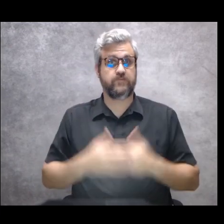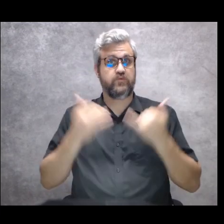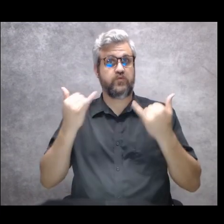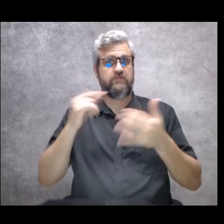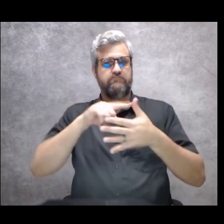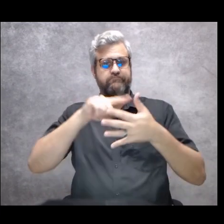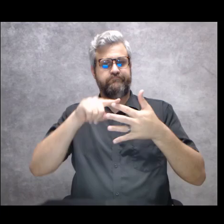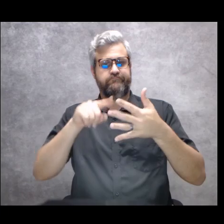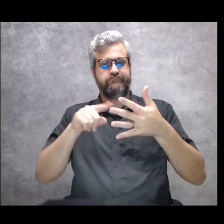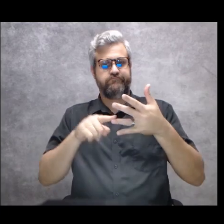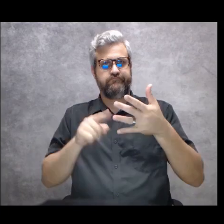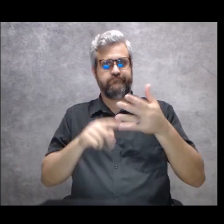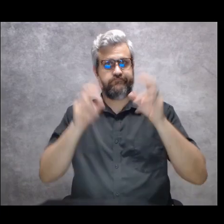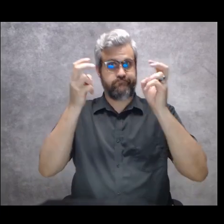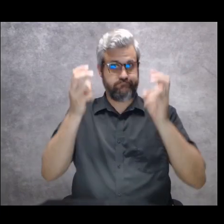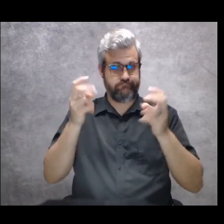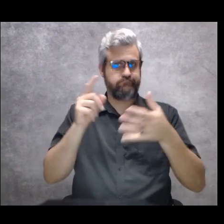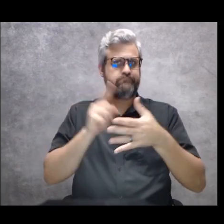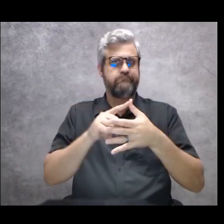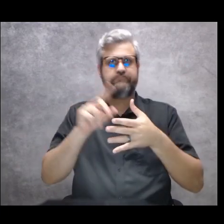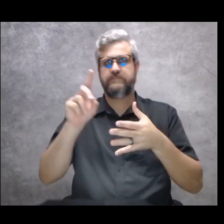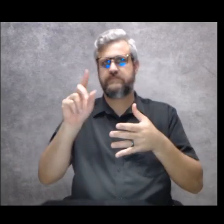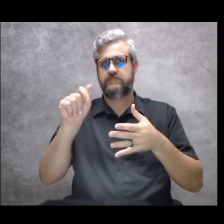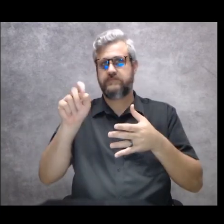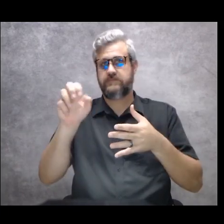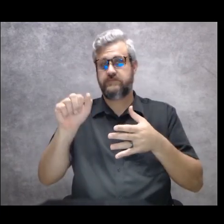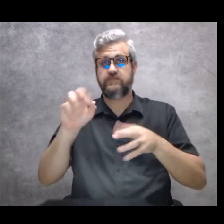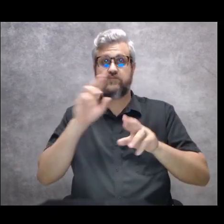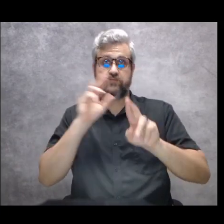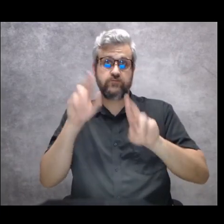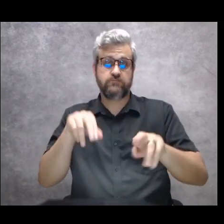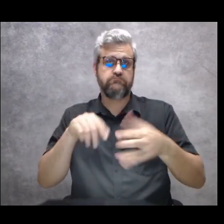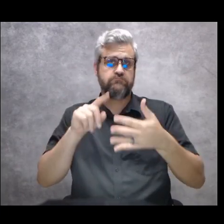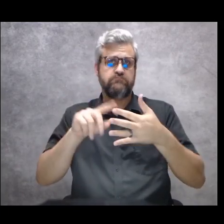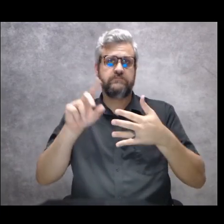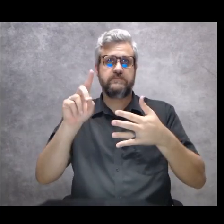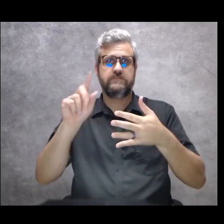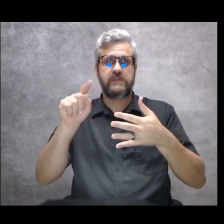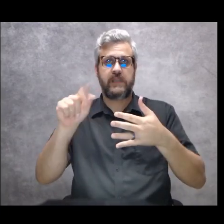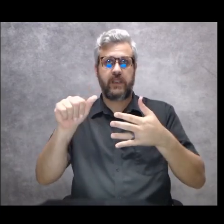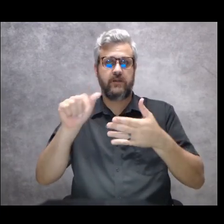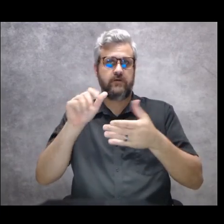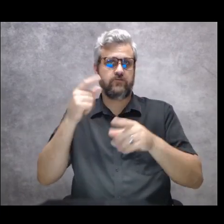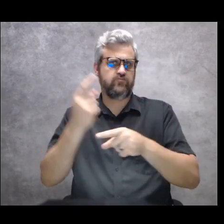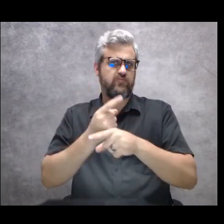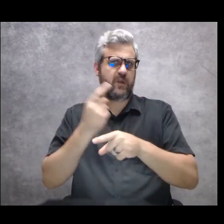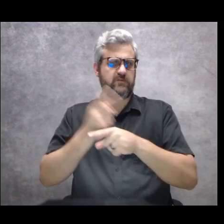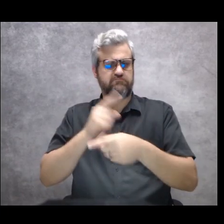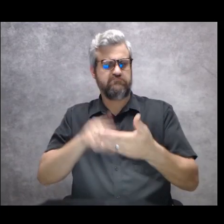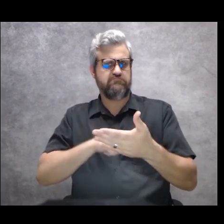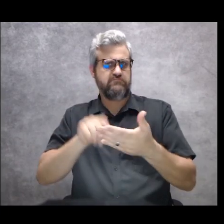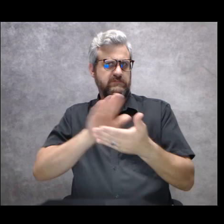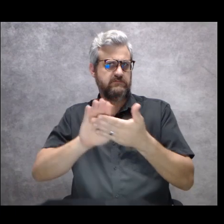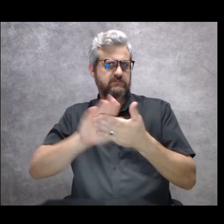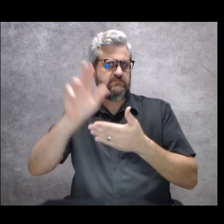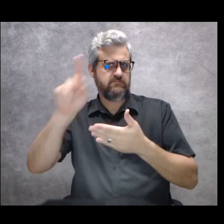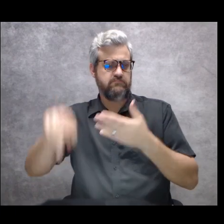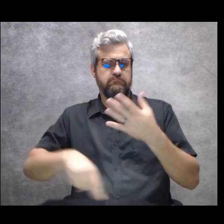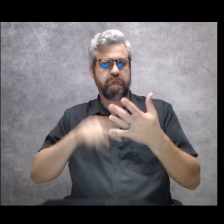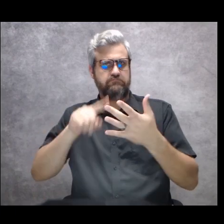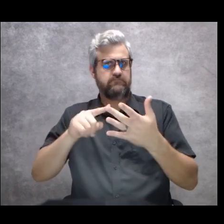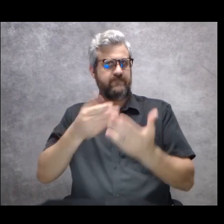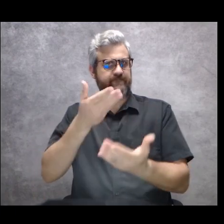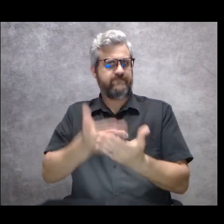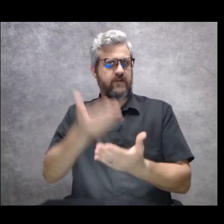Here are today's topics: dates and reports, data correction and cleanup, validation of student